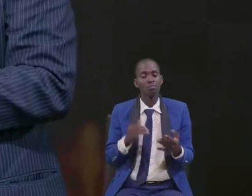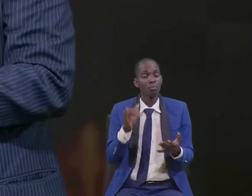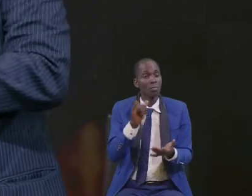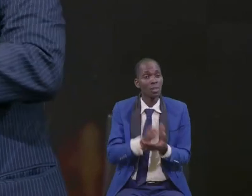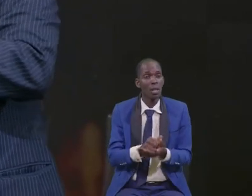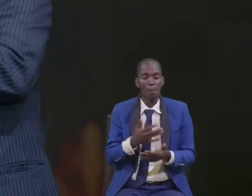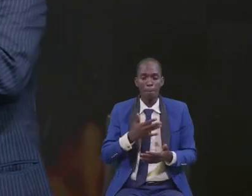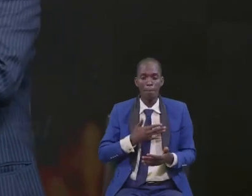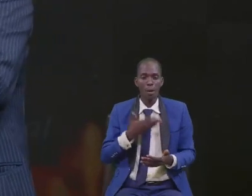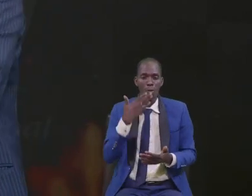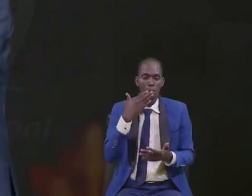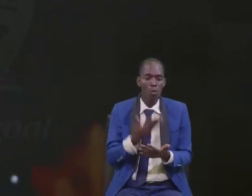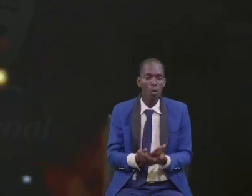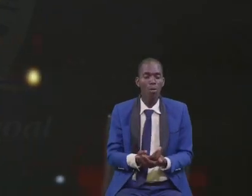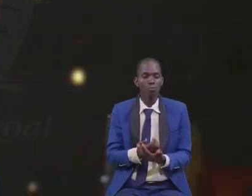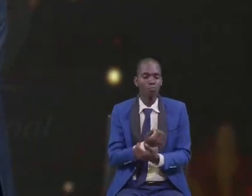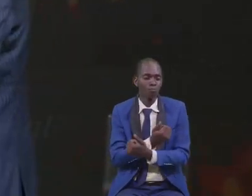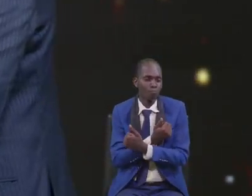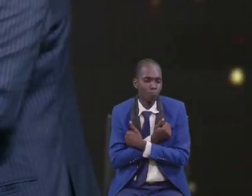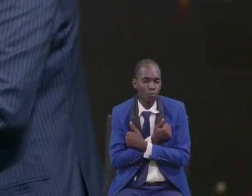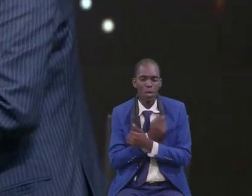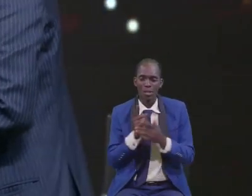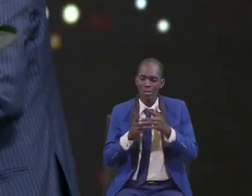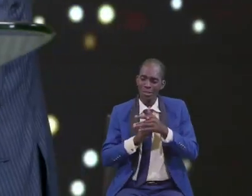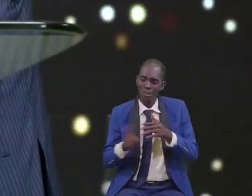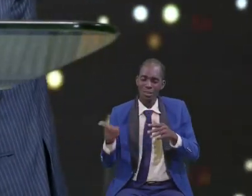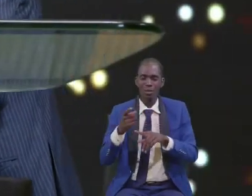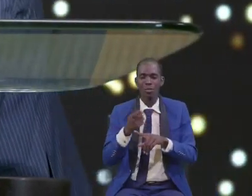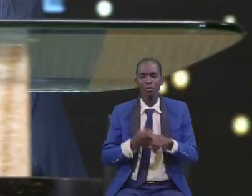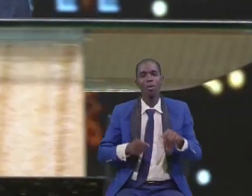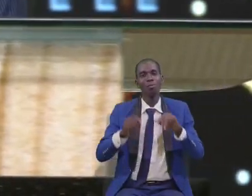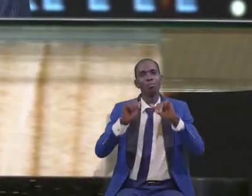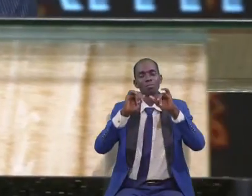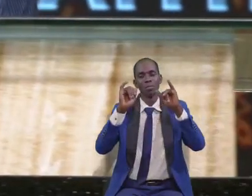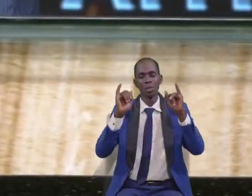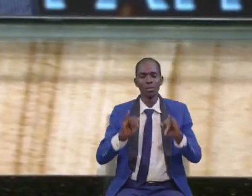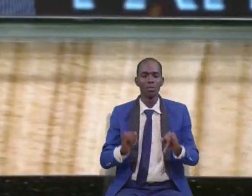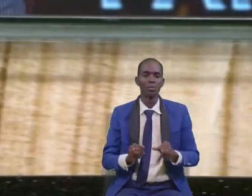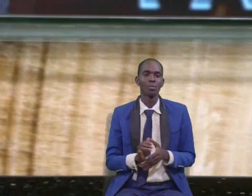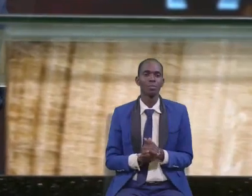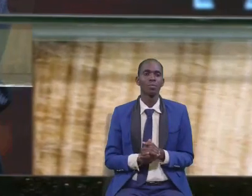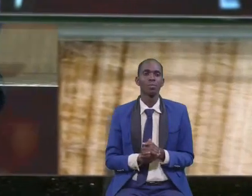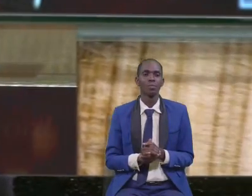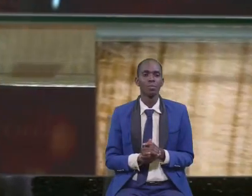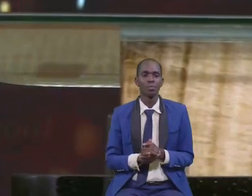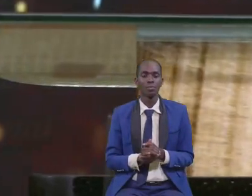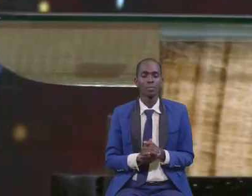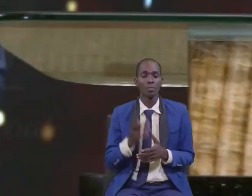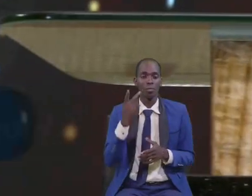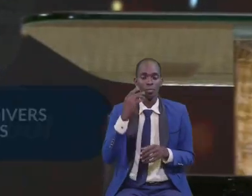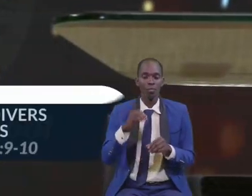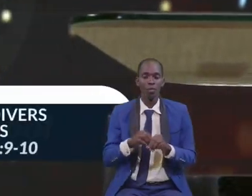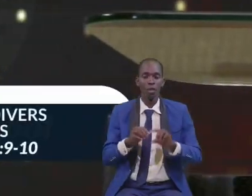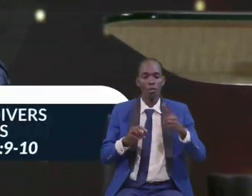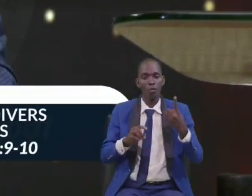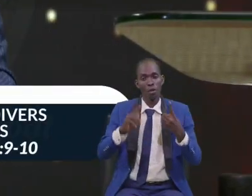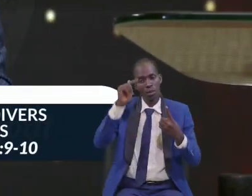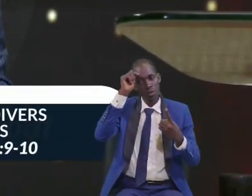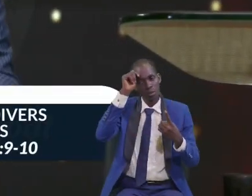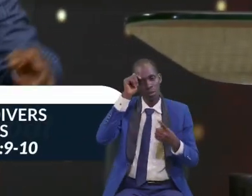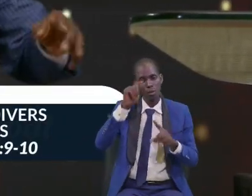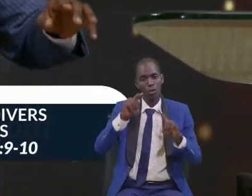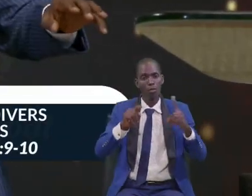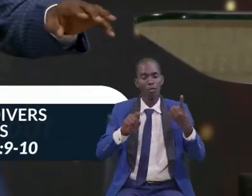beloved, flee from idolatry. We're looking at 1 Timothy chapter 6, and I'm reading from